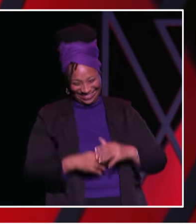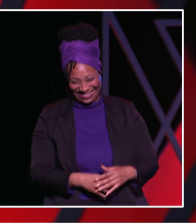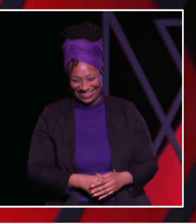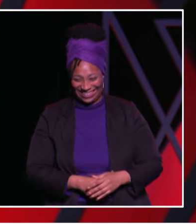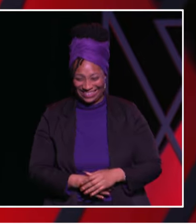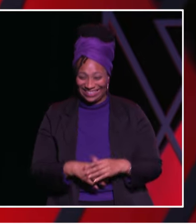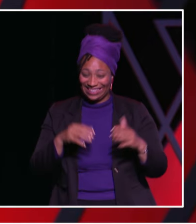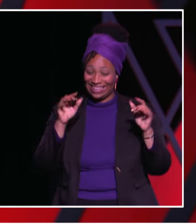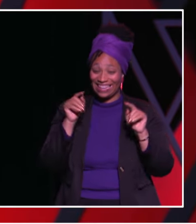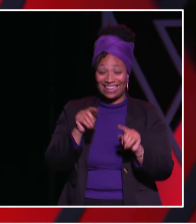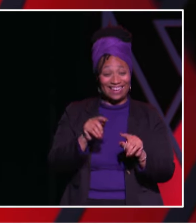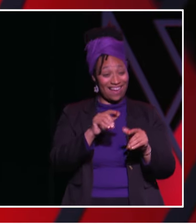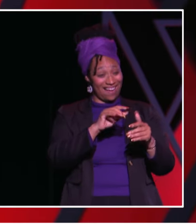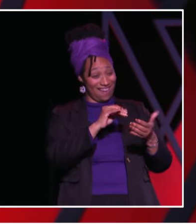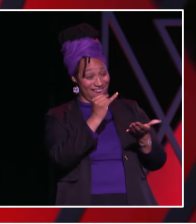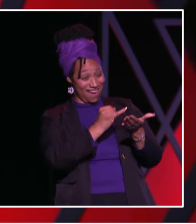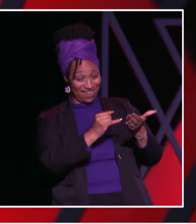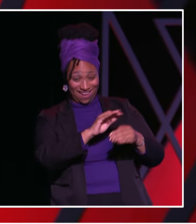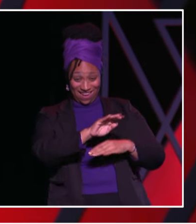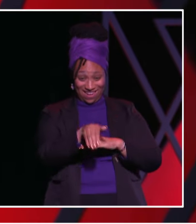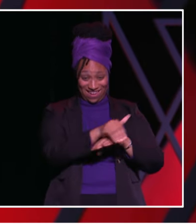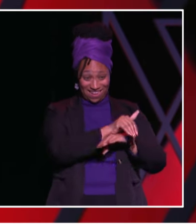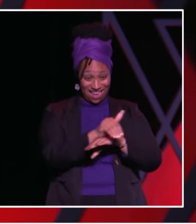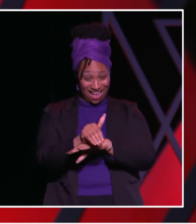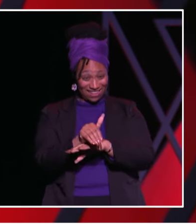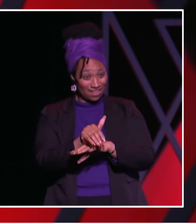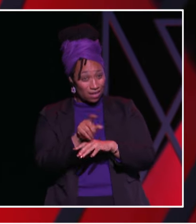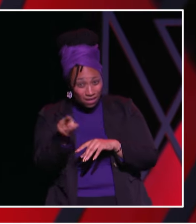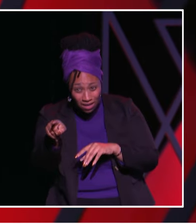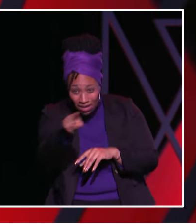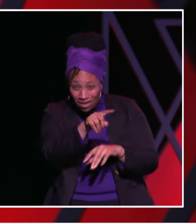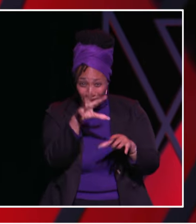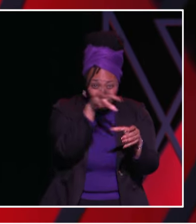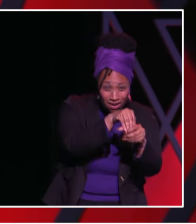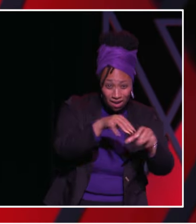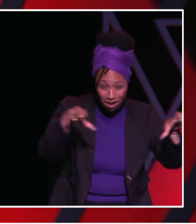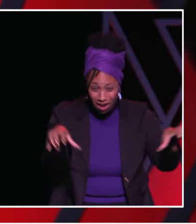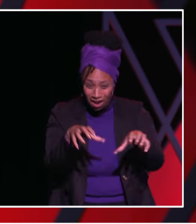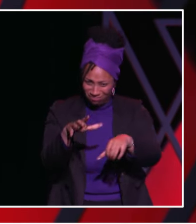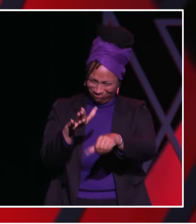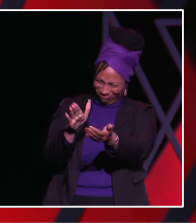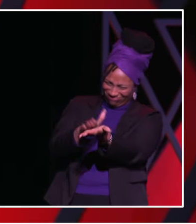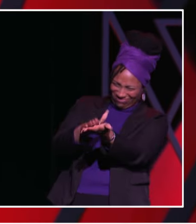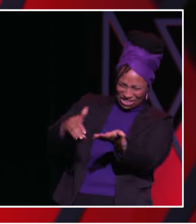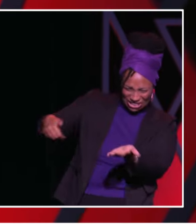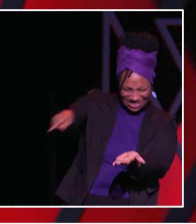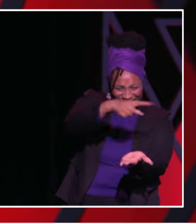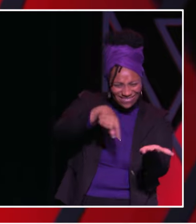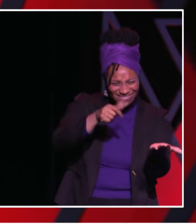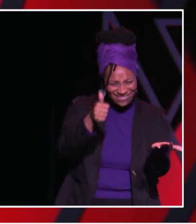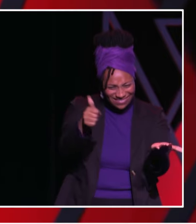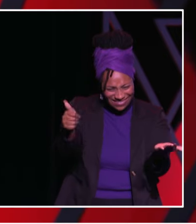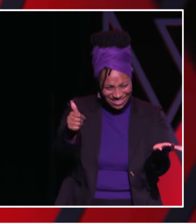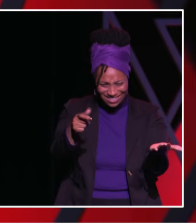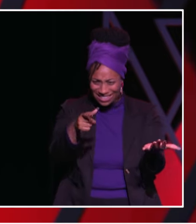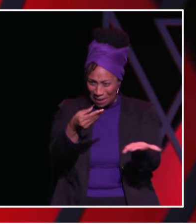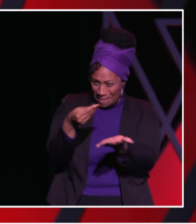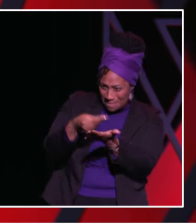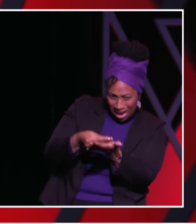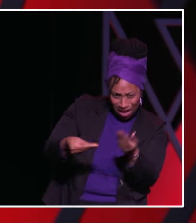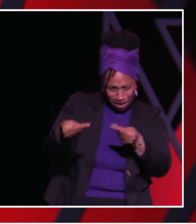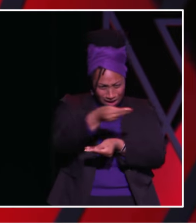success. Your attendance, your spending money at our small businesses during the Art All